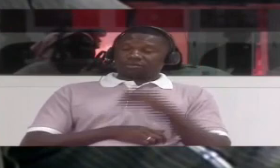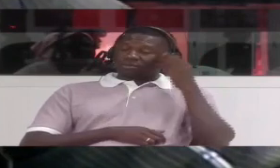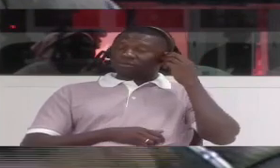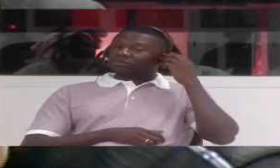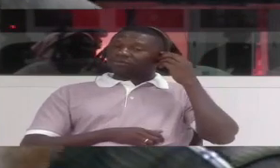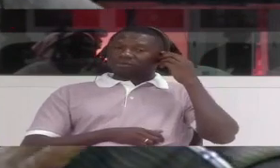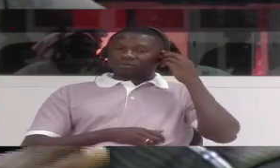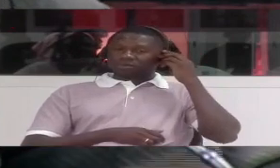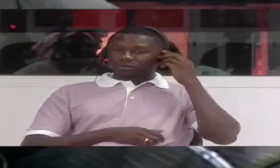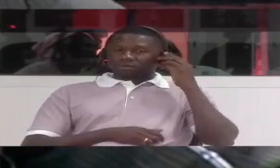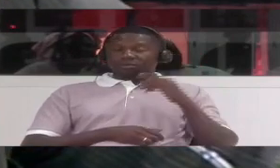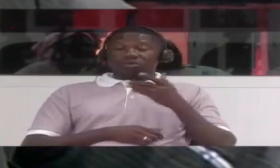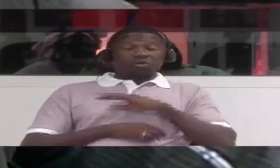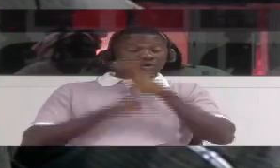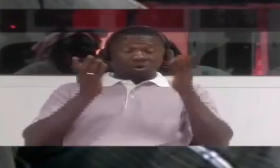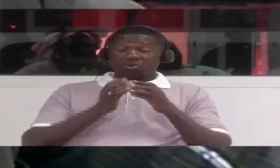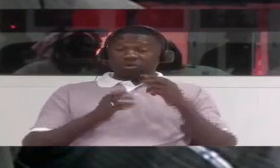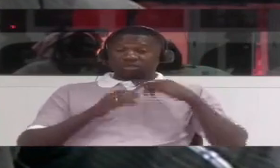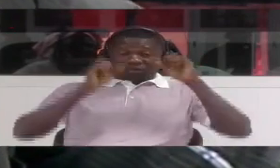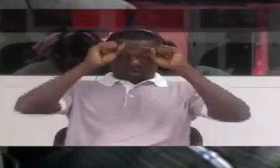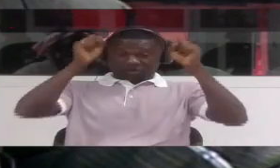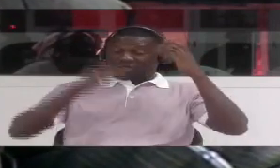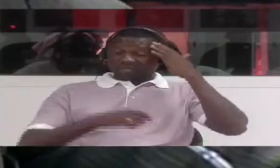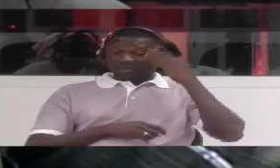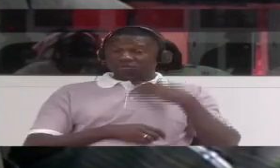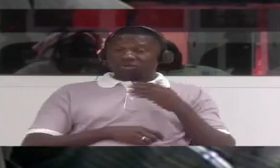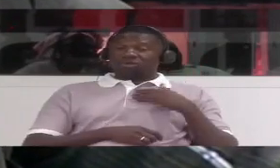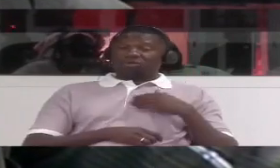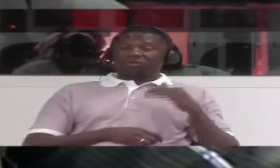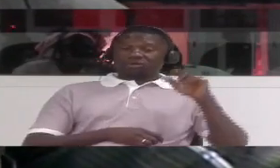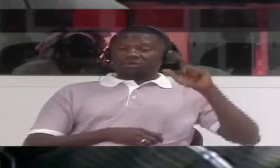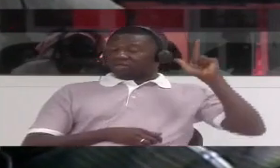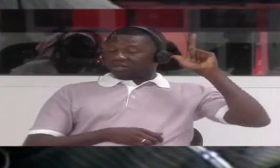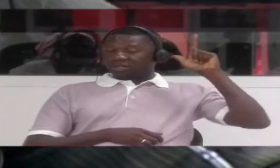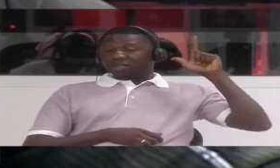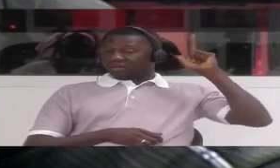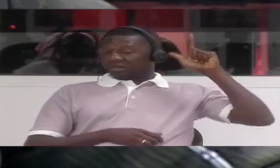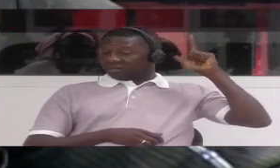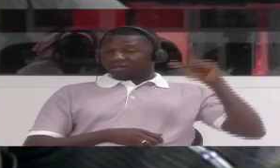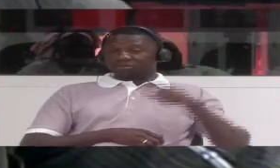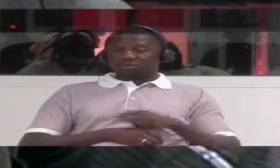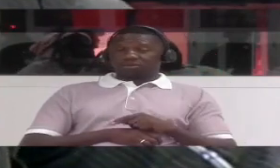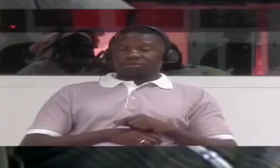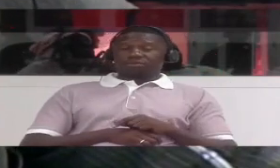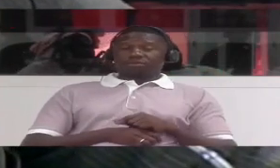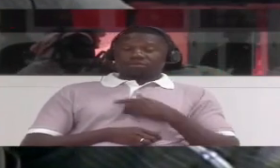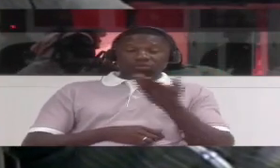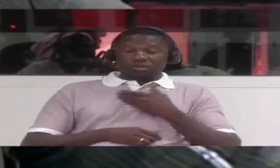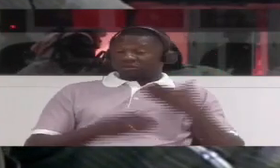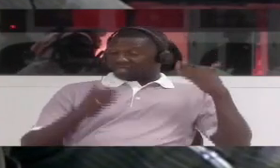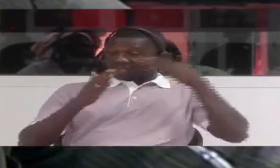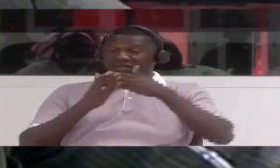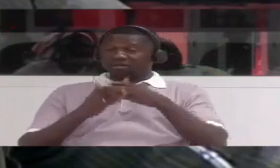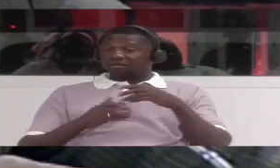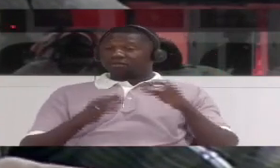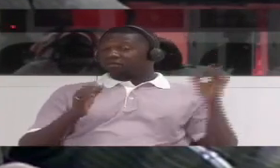origin to be was Liberia. And the planes that were going out of Banjul, there was no direct flight to America. I believe, in